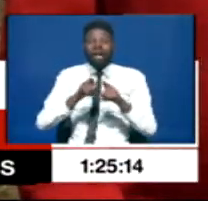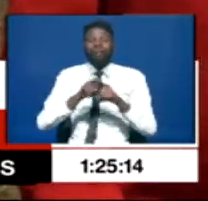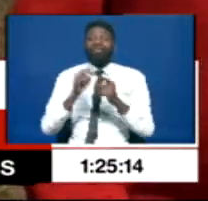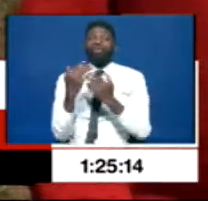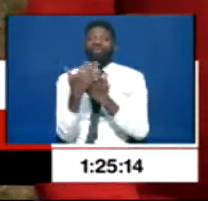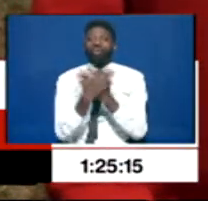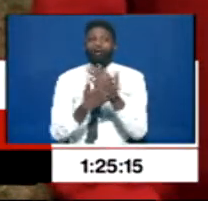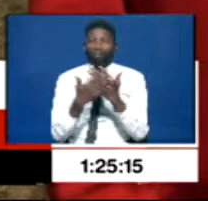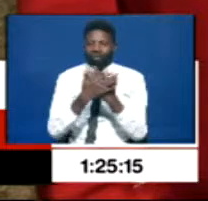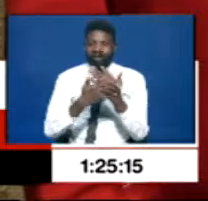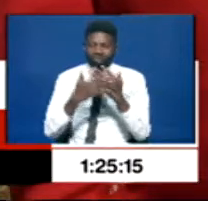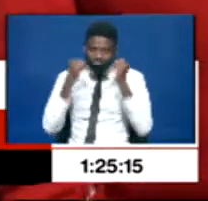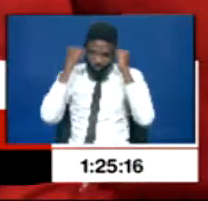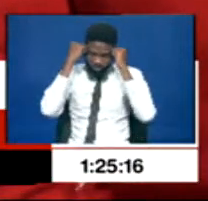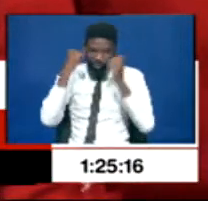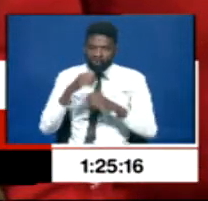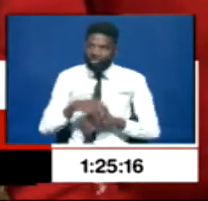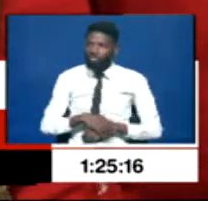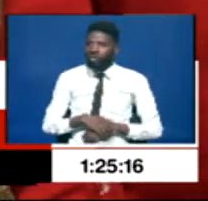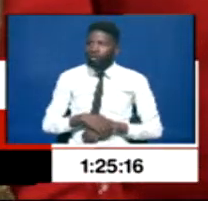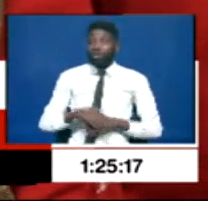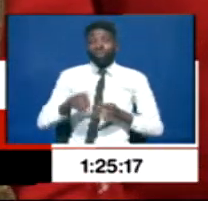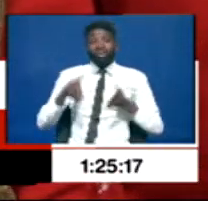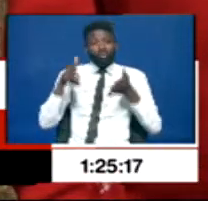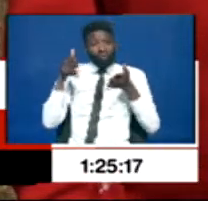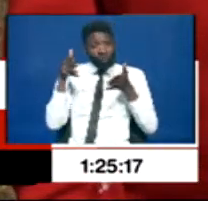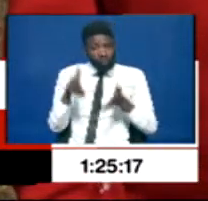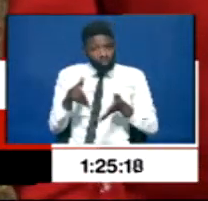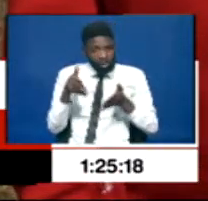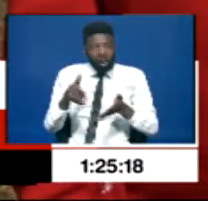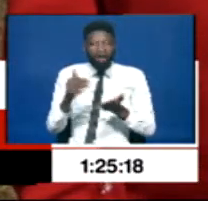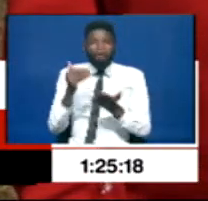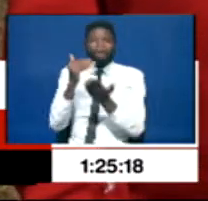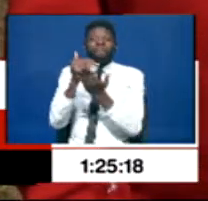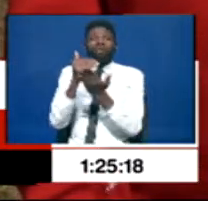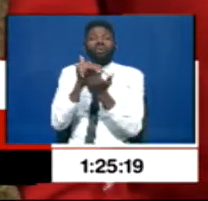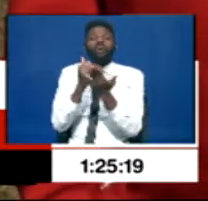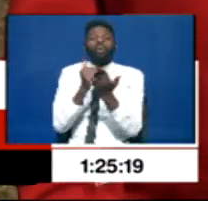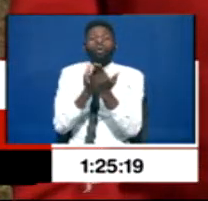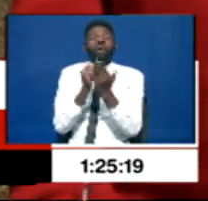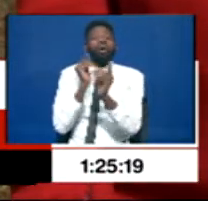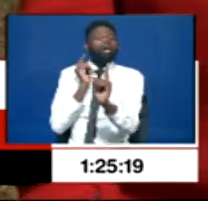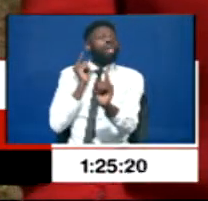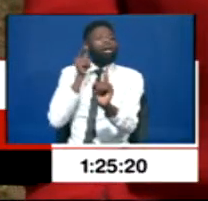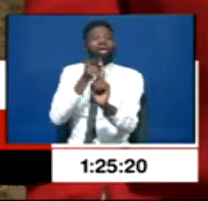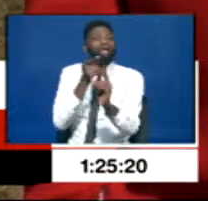the program today is to help us more or less